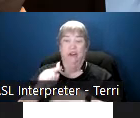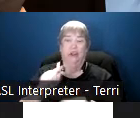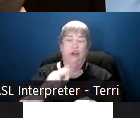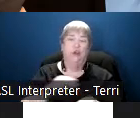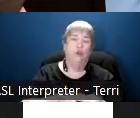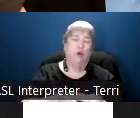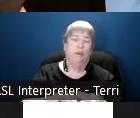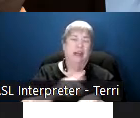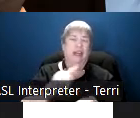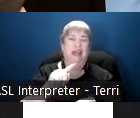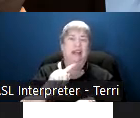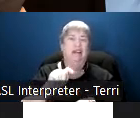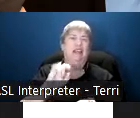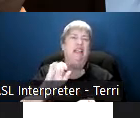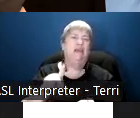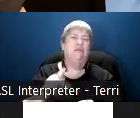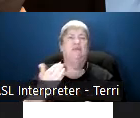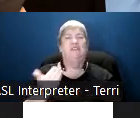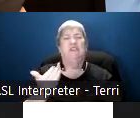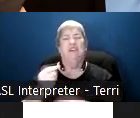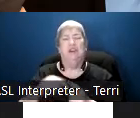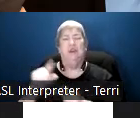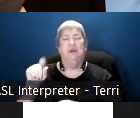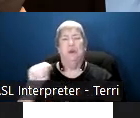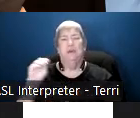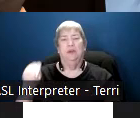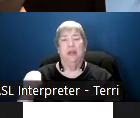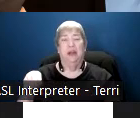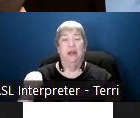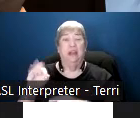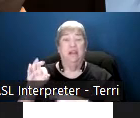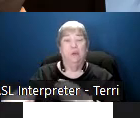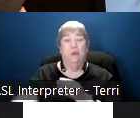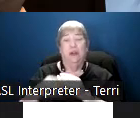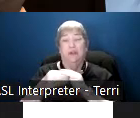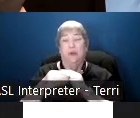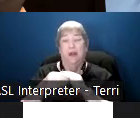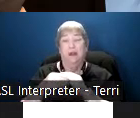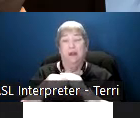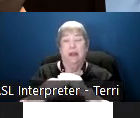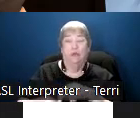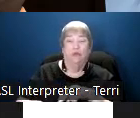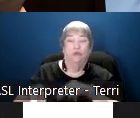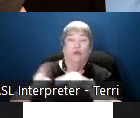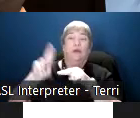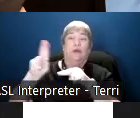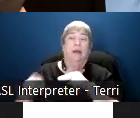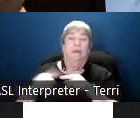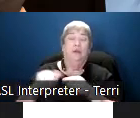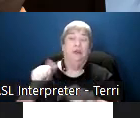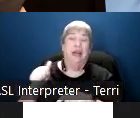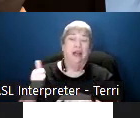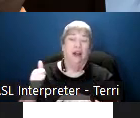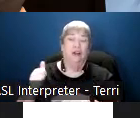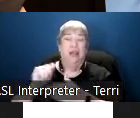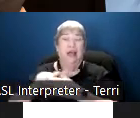even 20, 25%, that's perfect. If you want to throw in an extra dollar, round it up to $10, that's going to be fine. That person is not